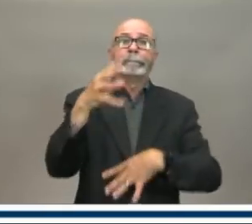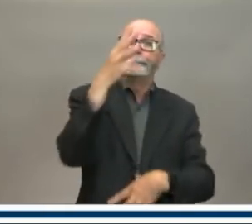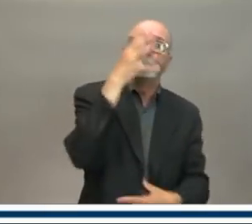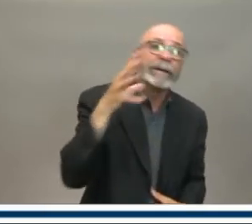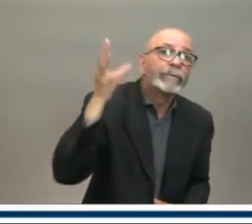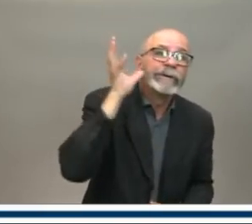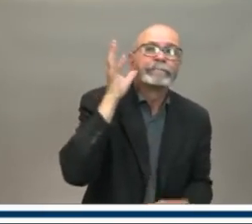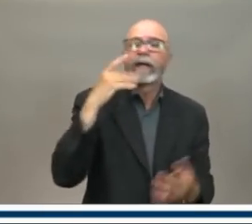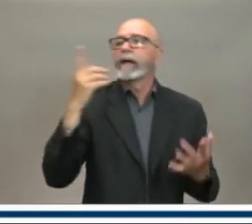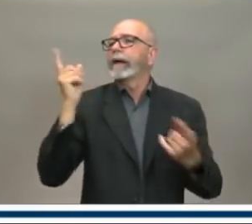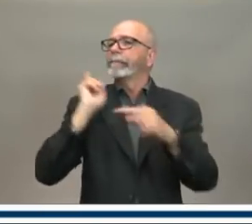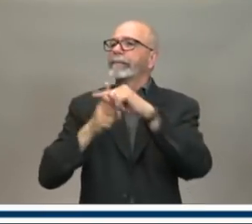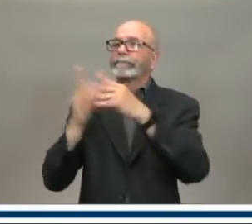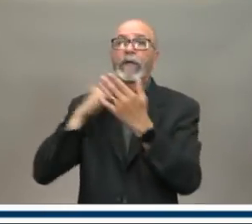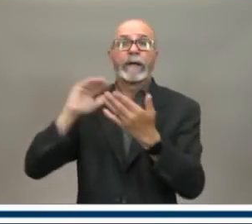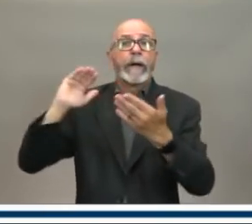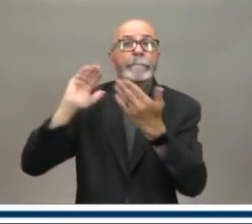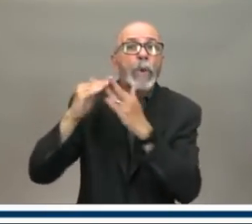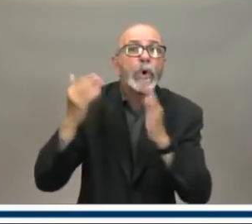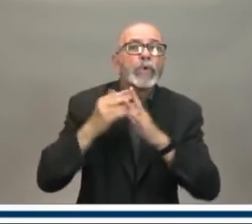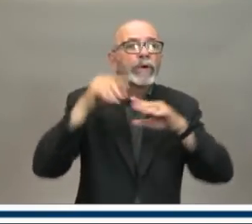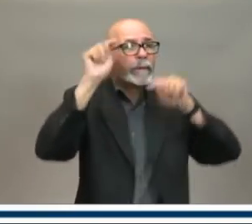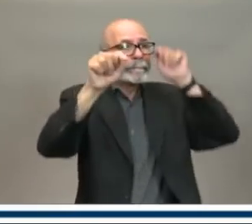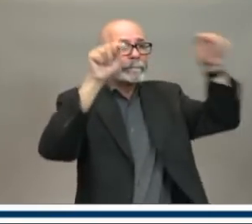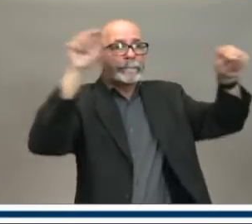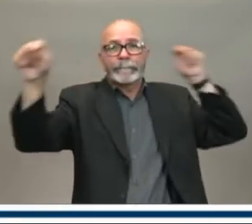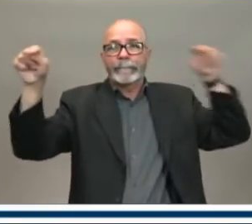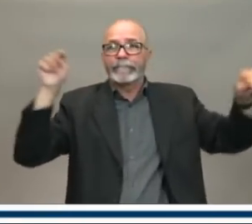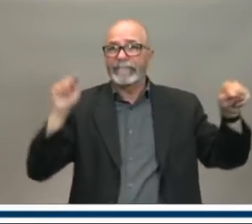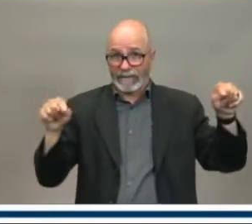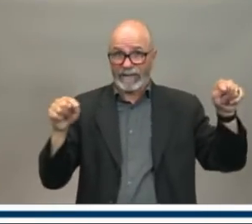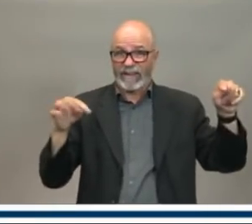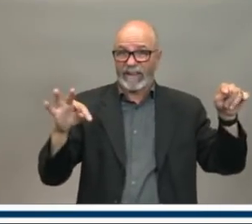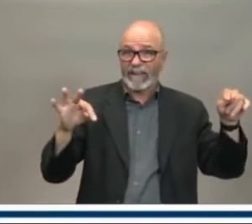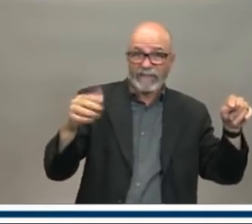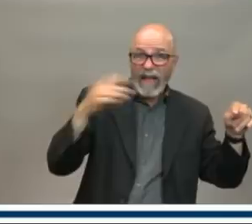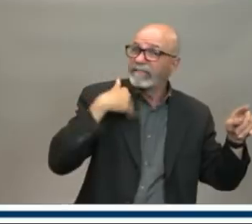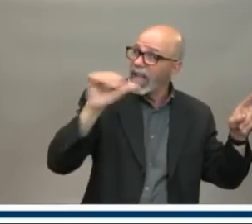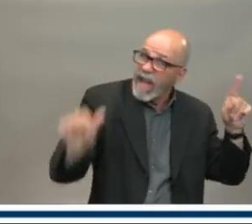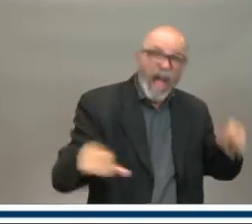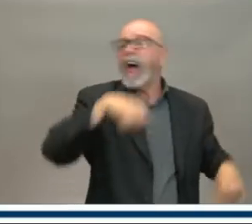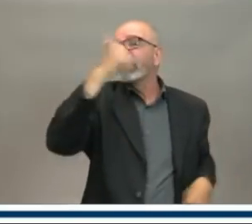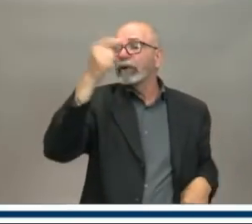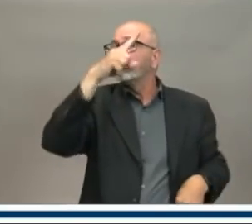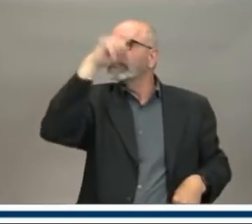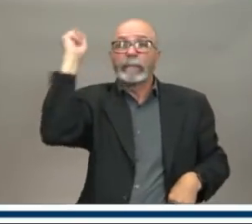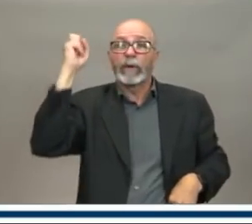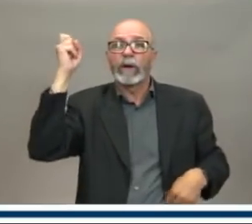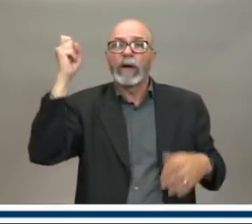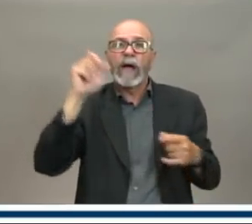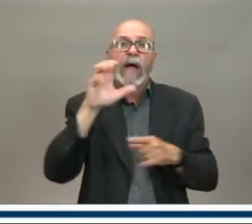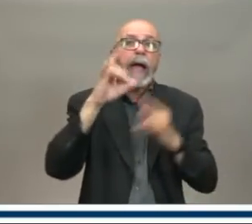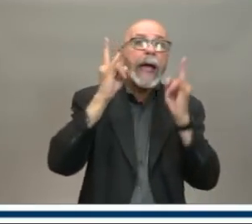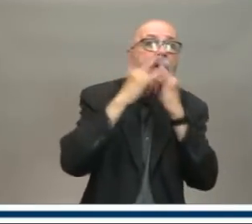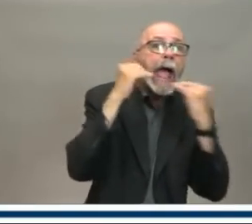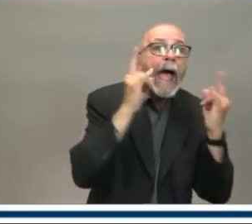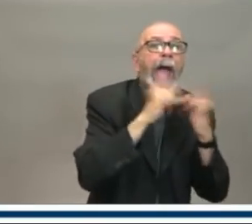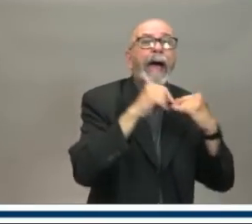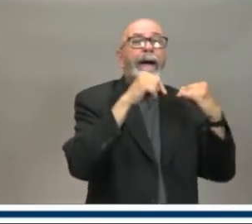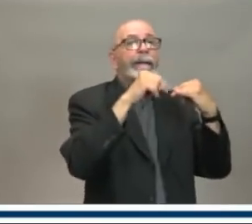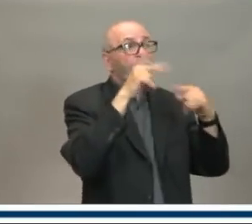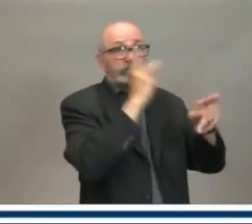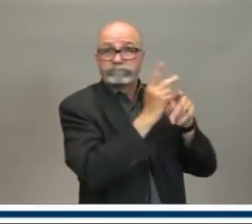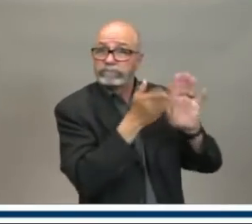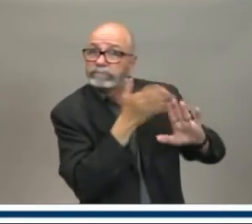community organizations are wondering if any other summer camps will be able to operate during the summer